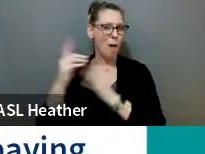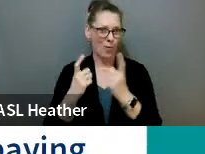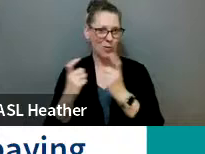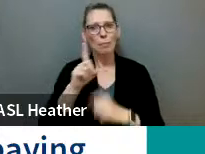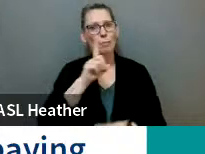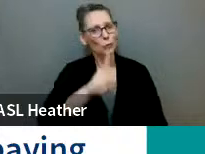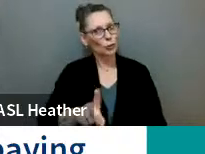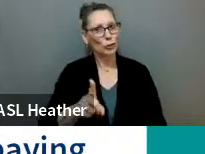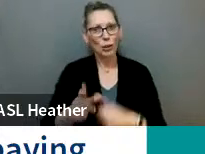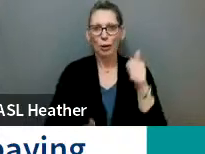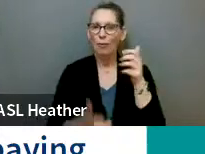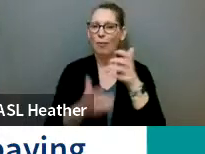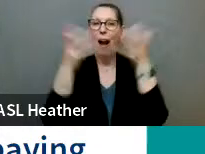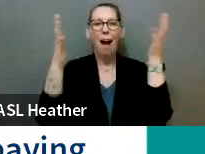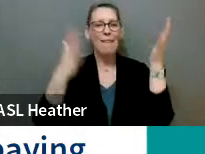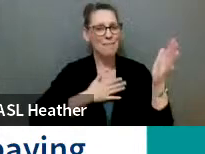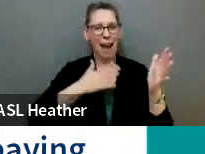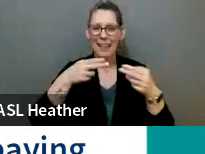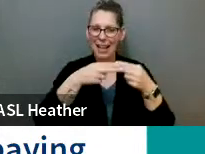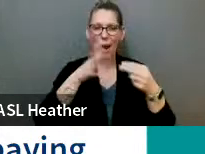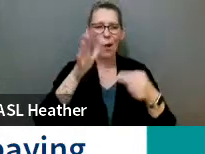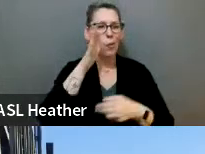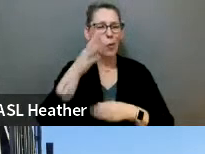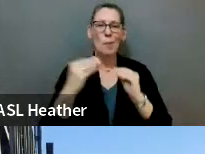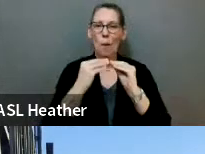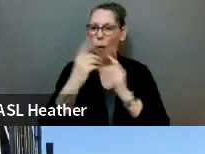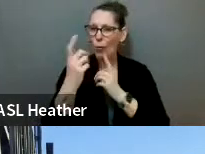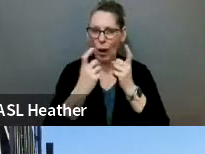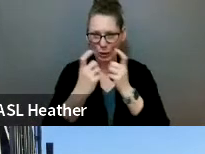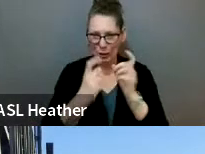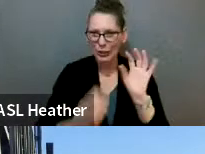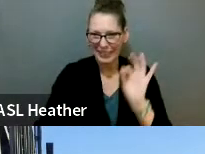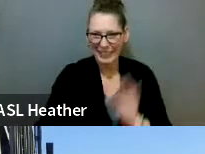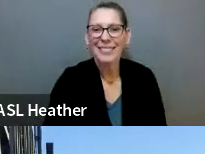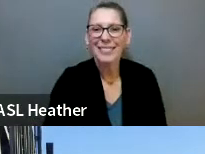will just create more questions. So next slide, please.